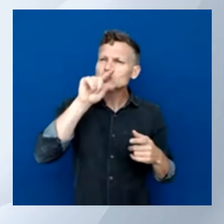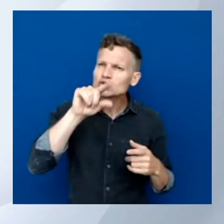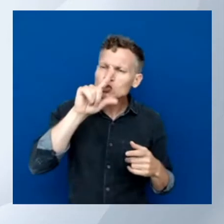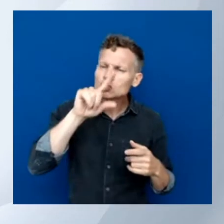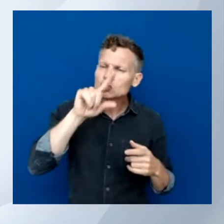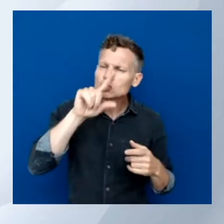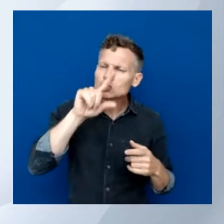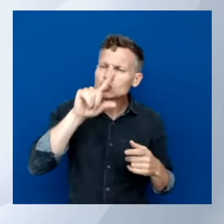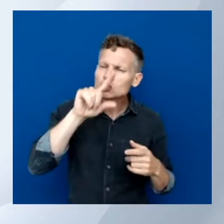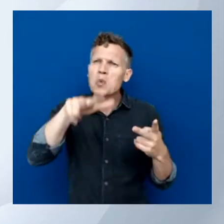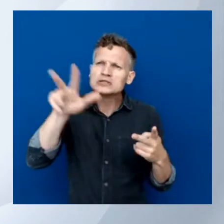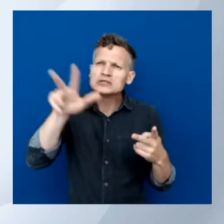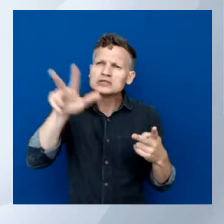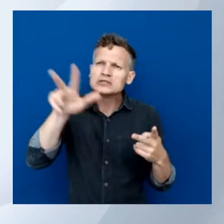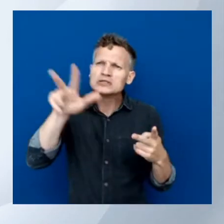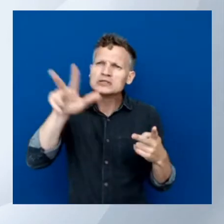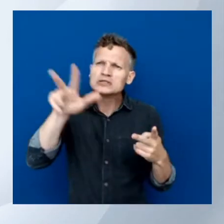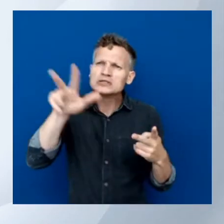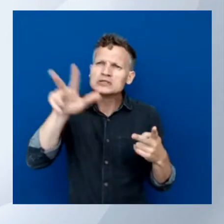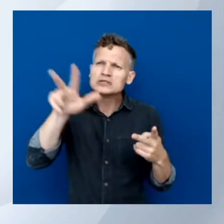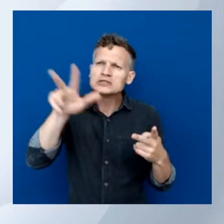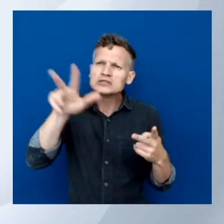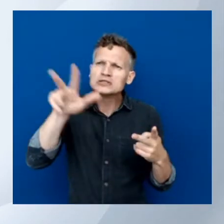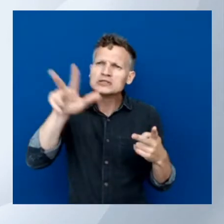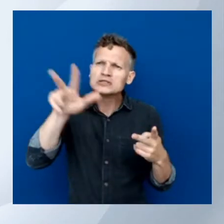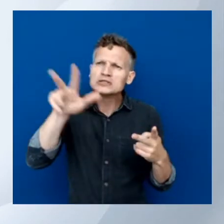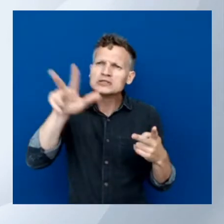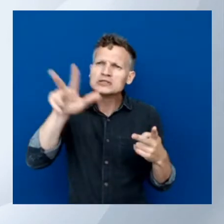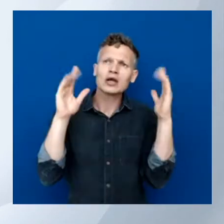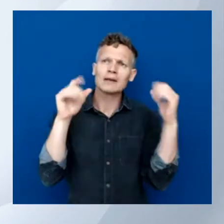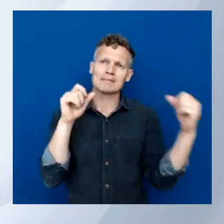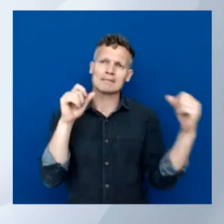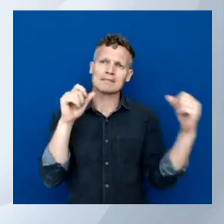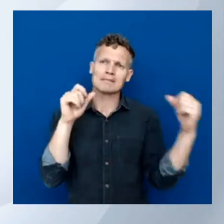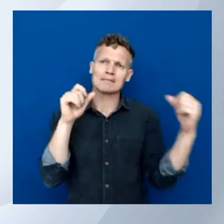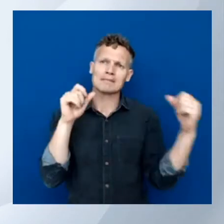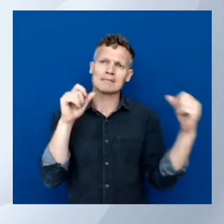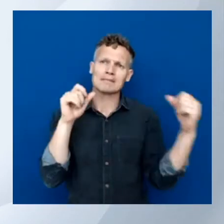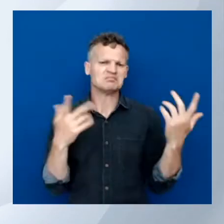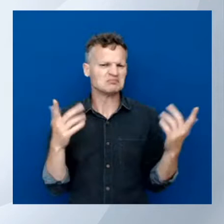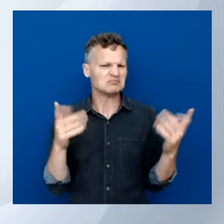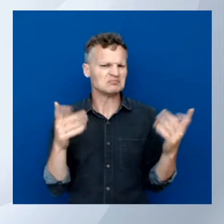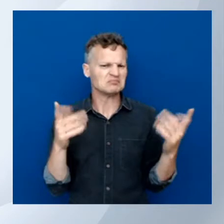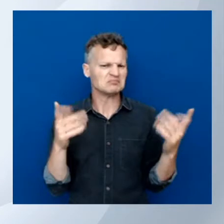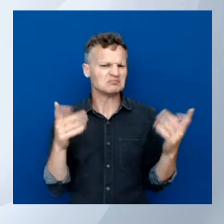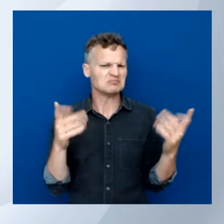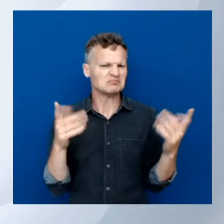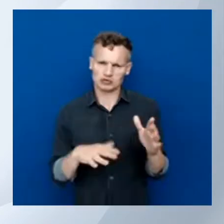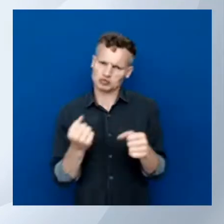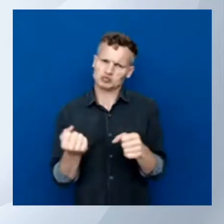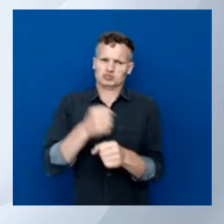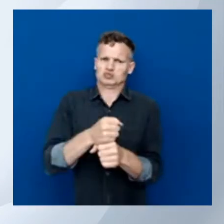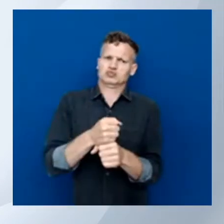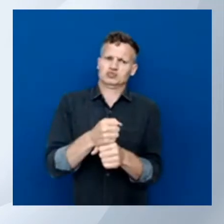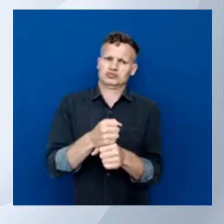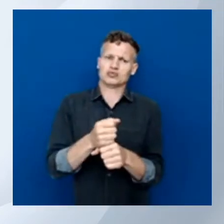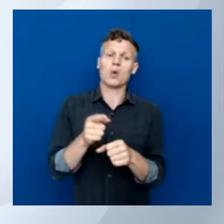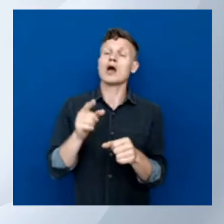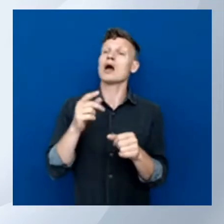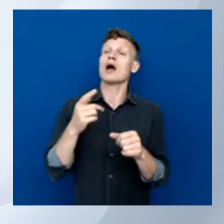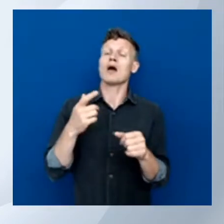this backend. It will allow users to manage their profiles. So we've got some kind of authentication element there. We've also